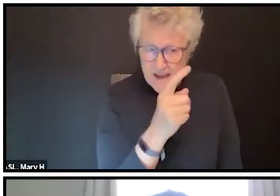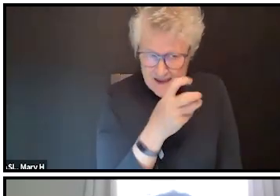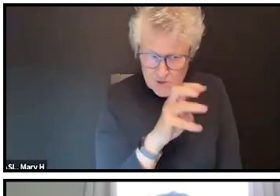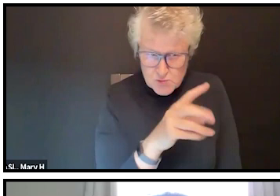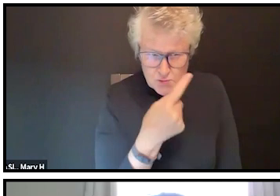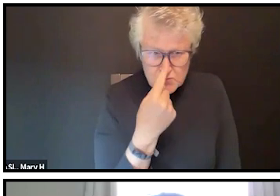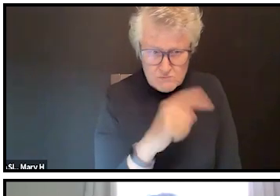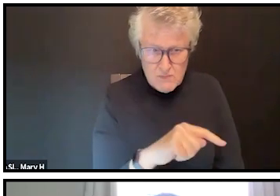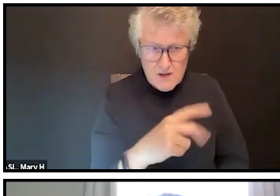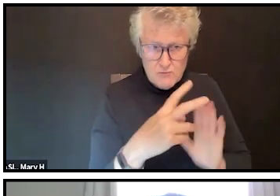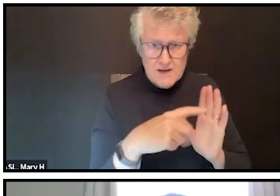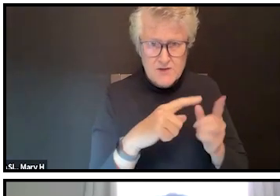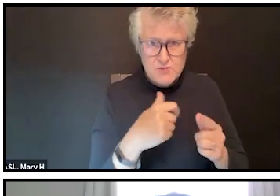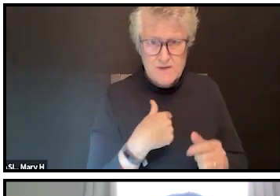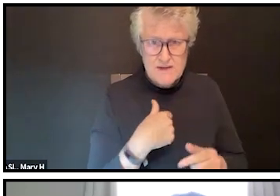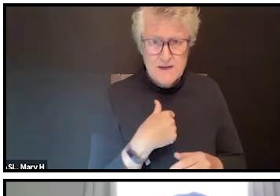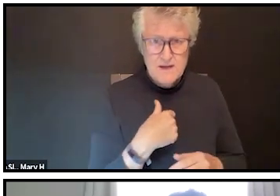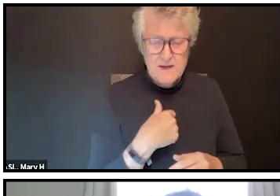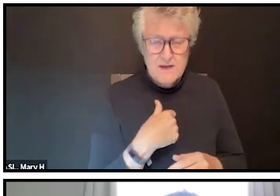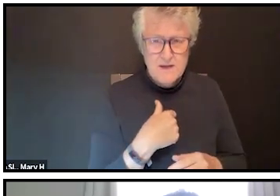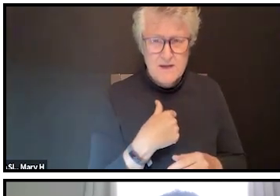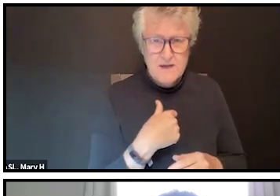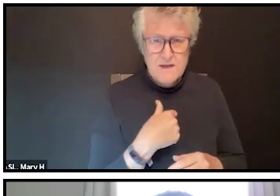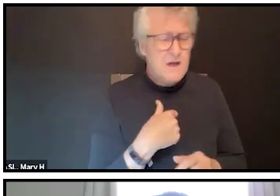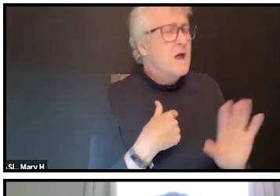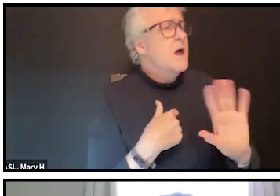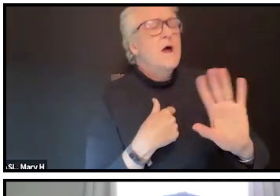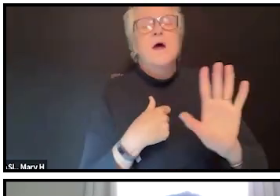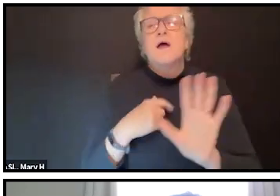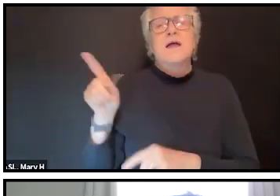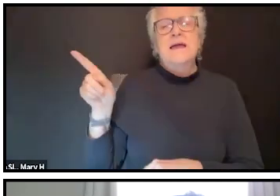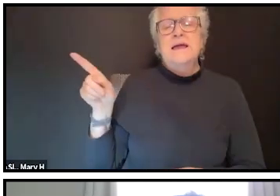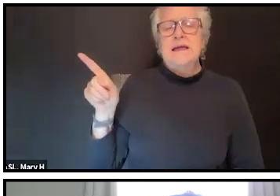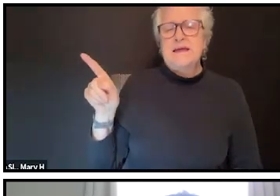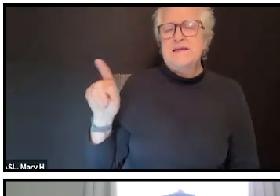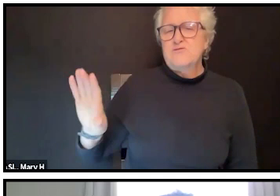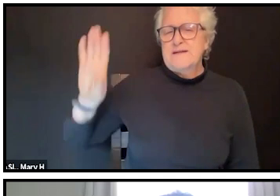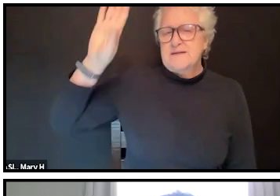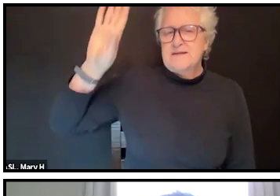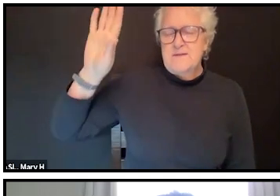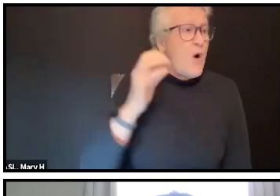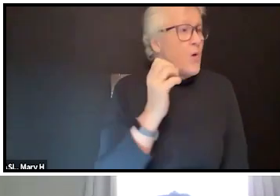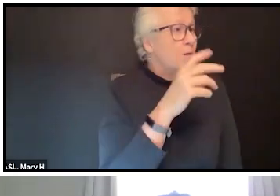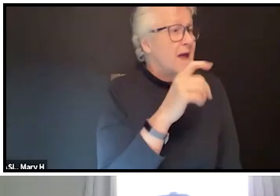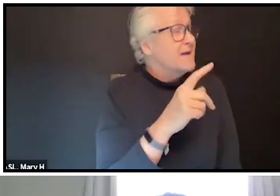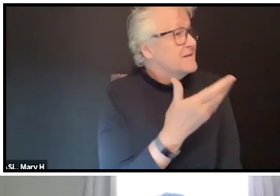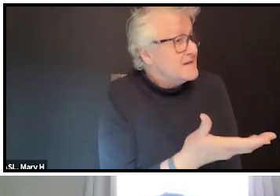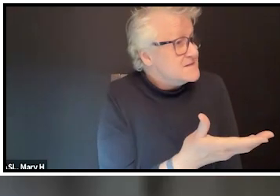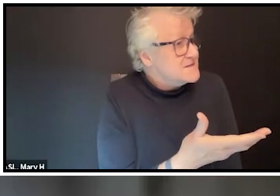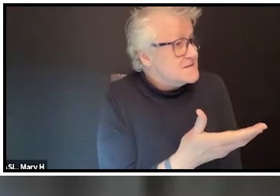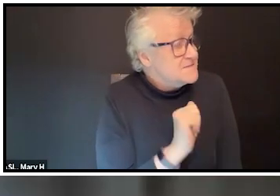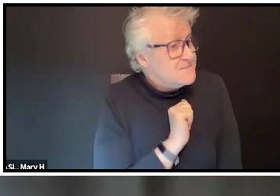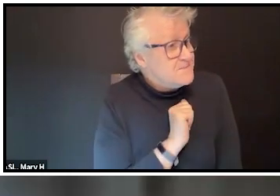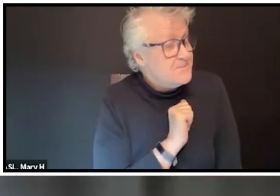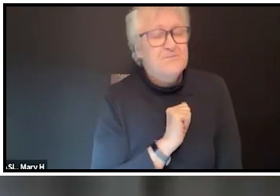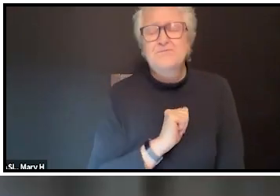to me? Oh no, Matthew's he's raising his hand. Yeah. Oh, he's raising his hand. Oh, okay. I saw Heather. something come in the chat. Yes, Matthew.